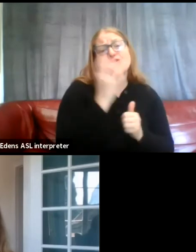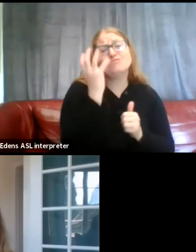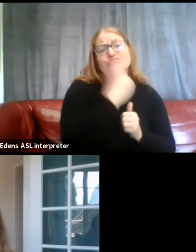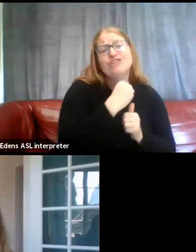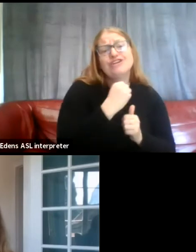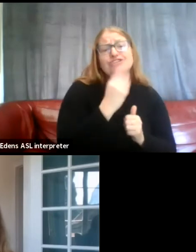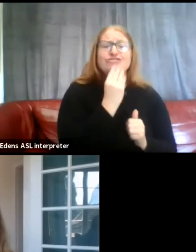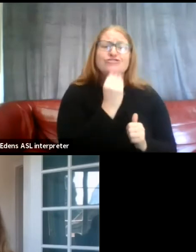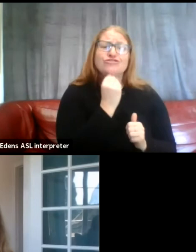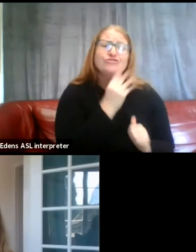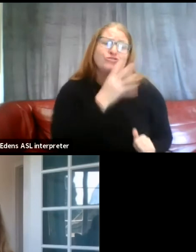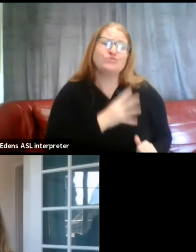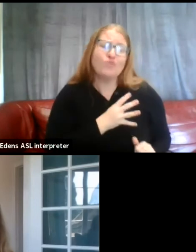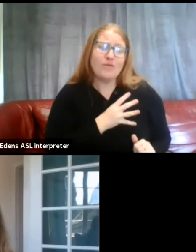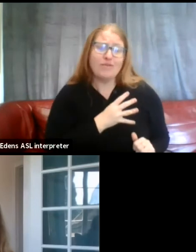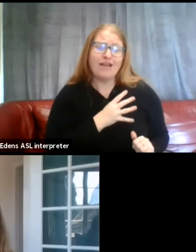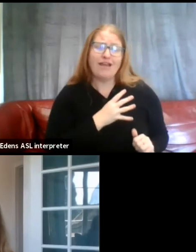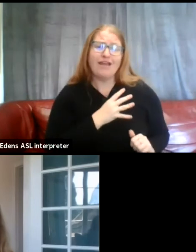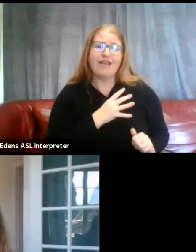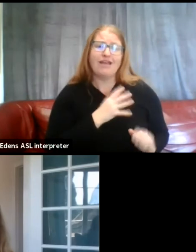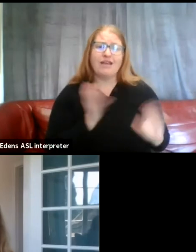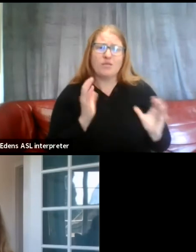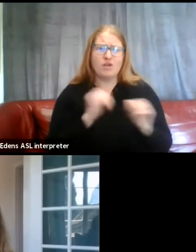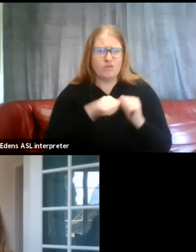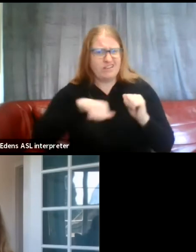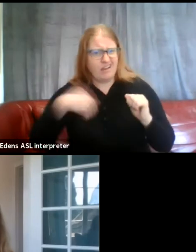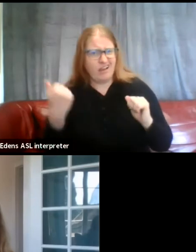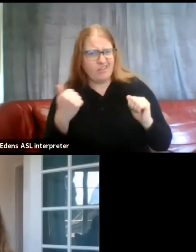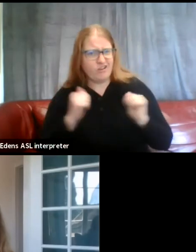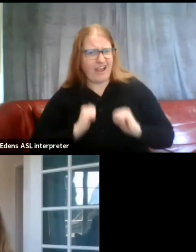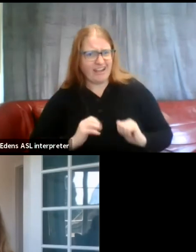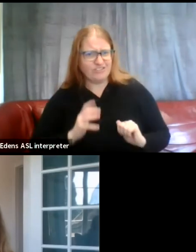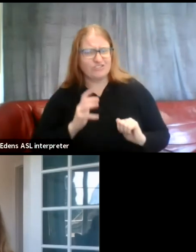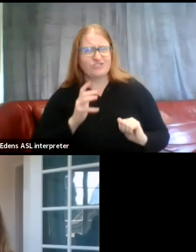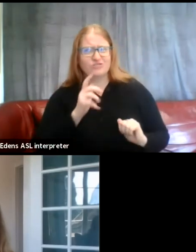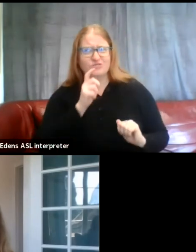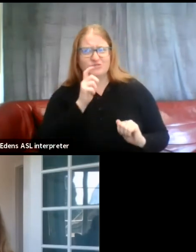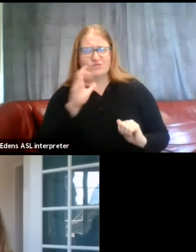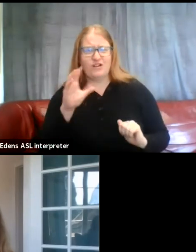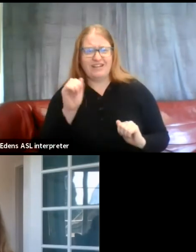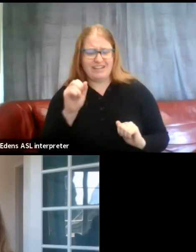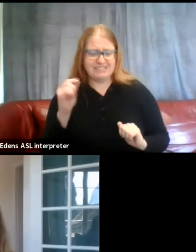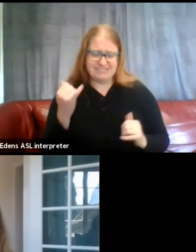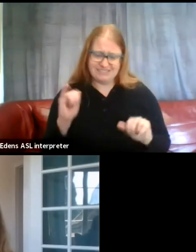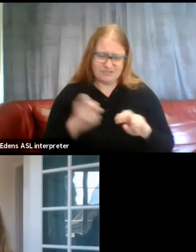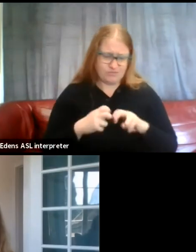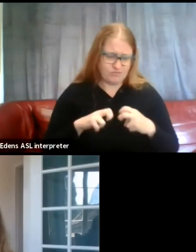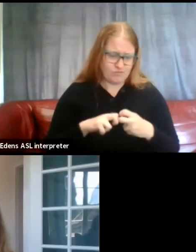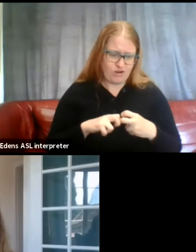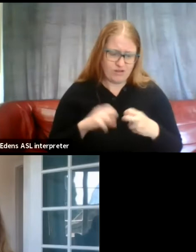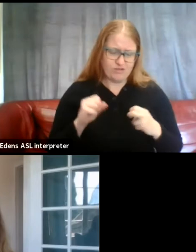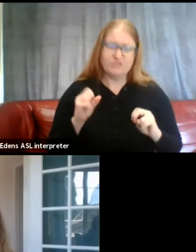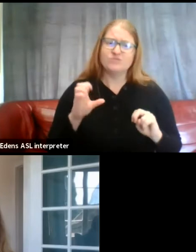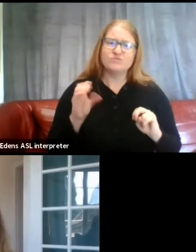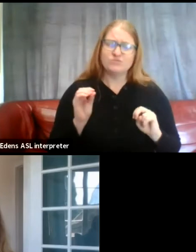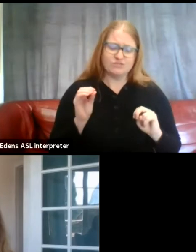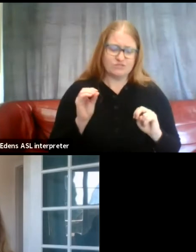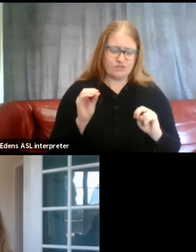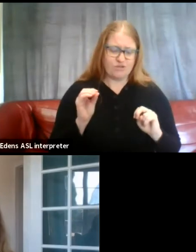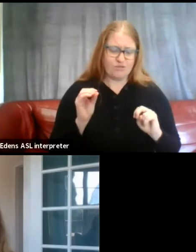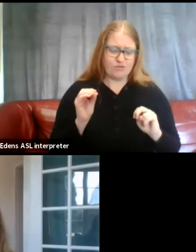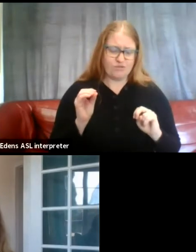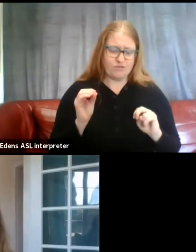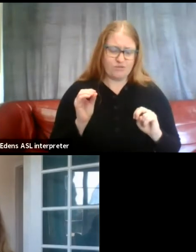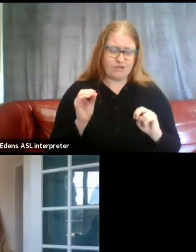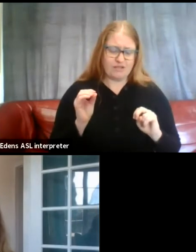ever compared to the other actresses who are cast with Jews is its own problem. So this is a larger thing, but frankly, the fact that that